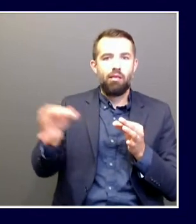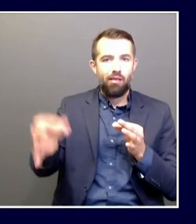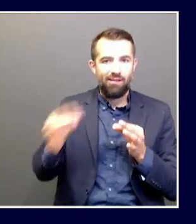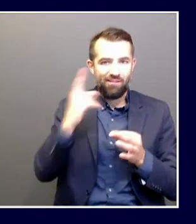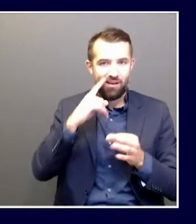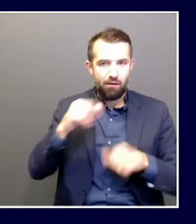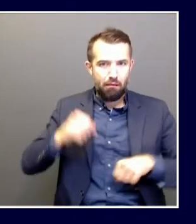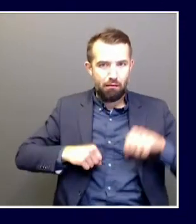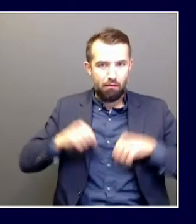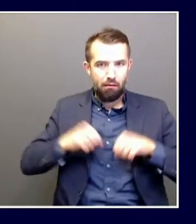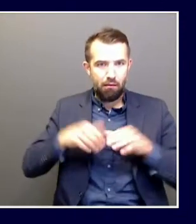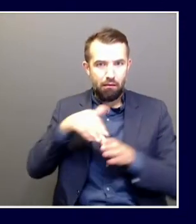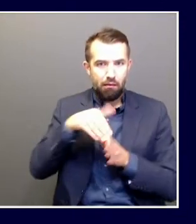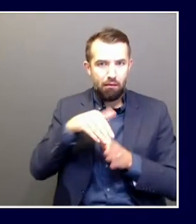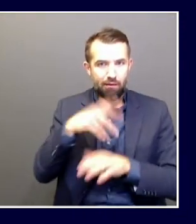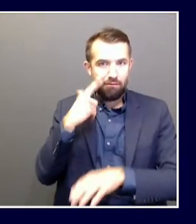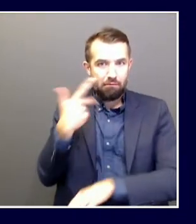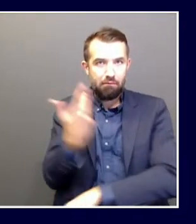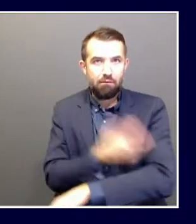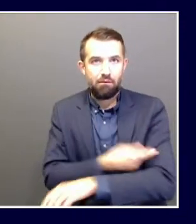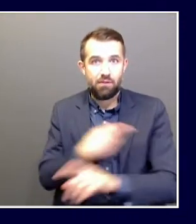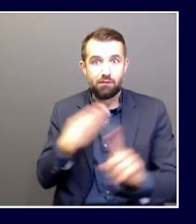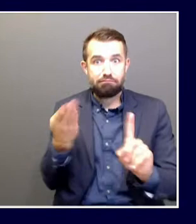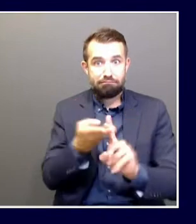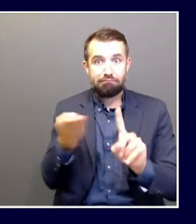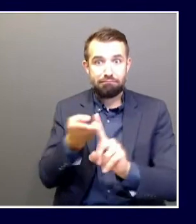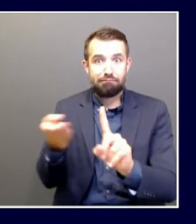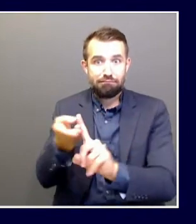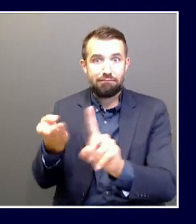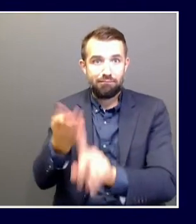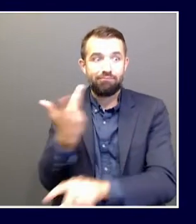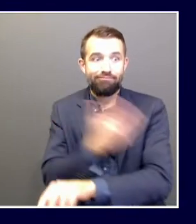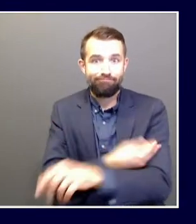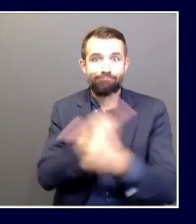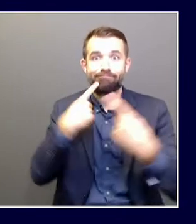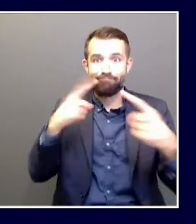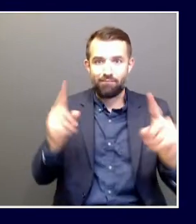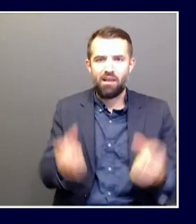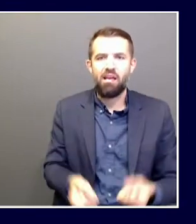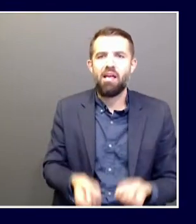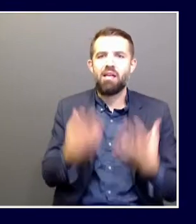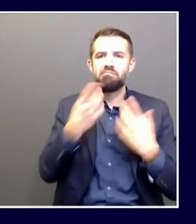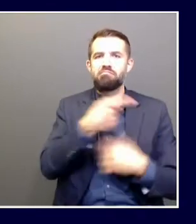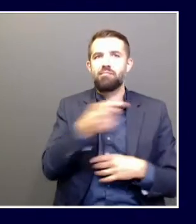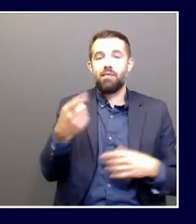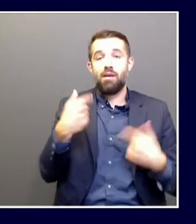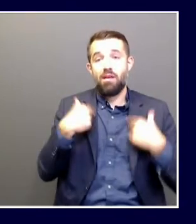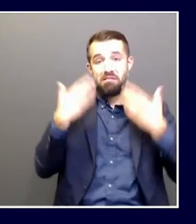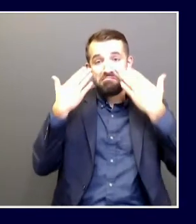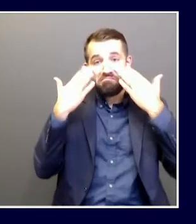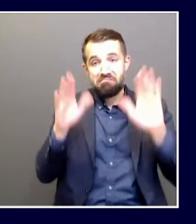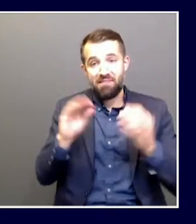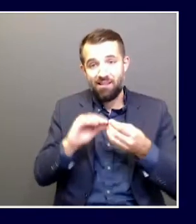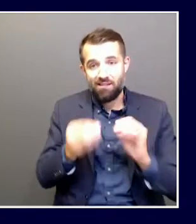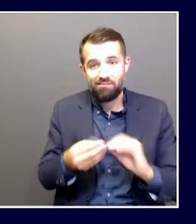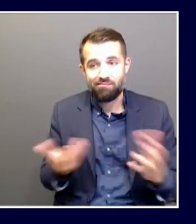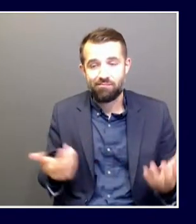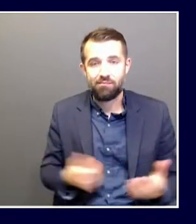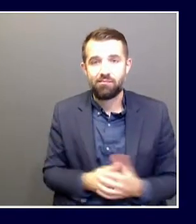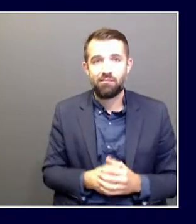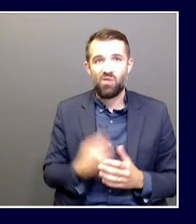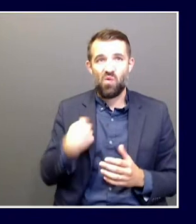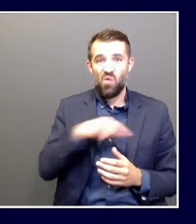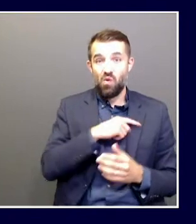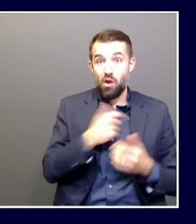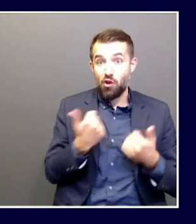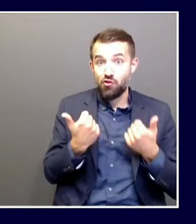to tabulate a number, I'm happy to talk about what people are saying because we've tried to keep tabs on that. But Commissioner?